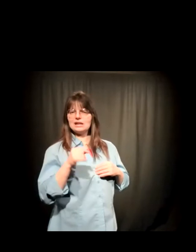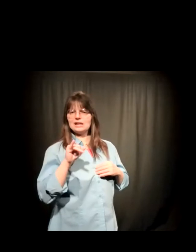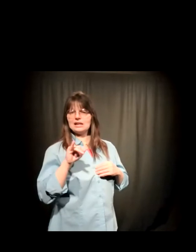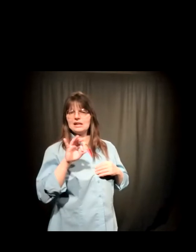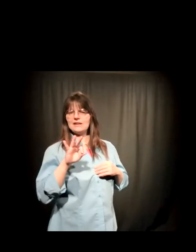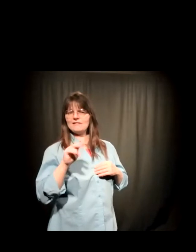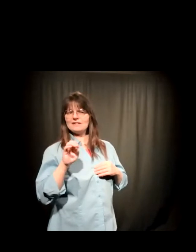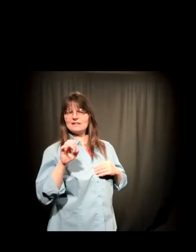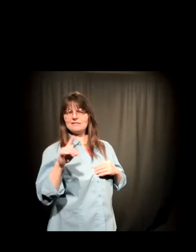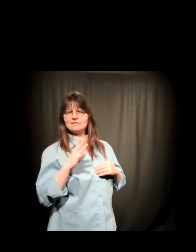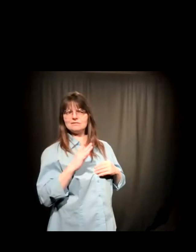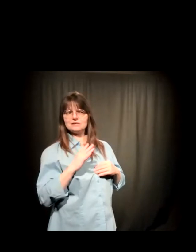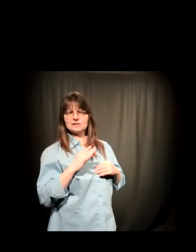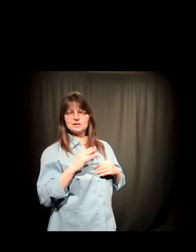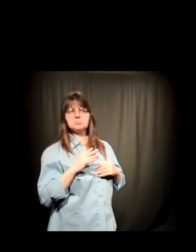do.